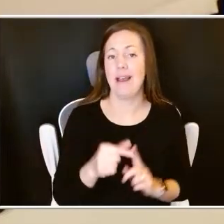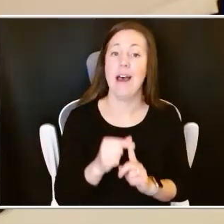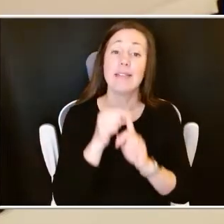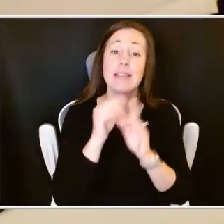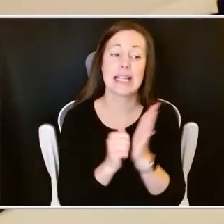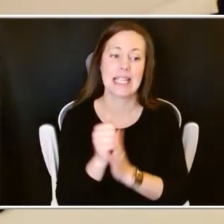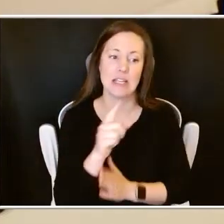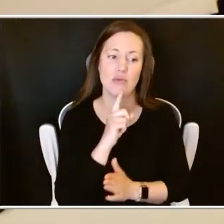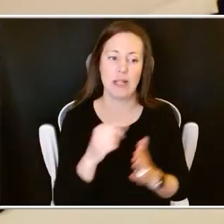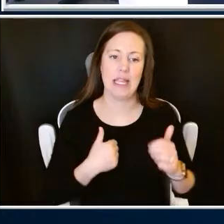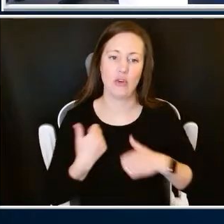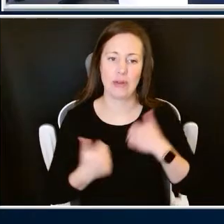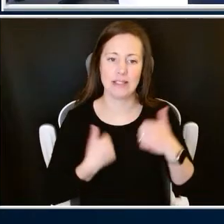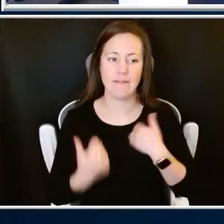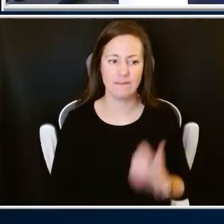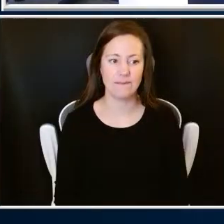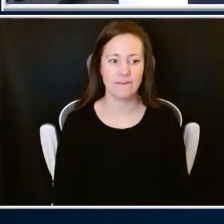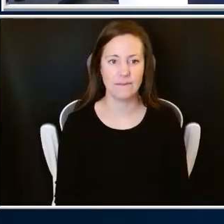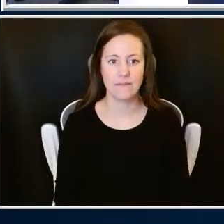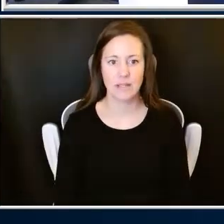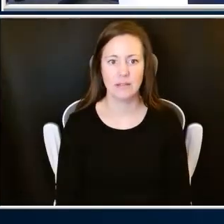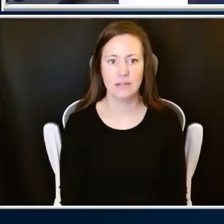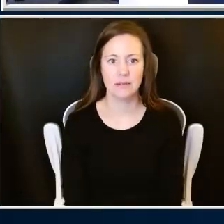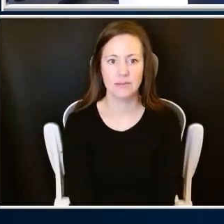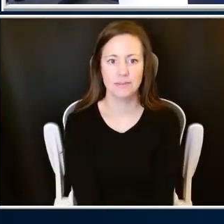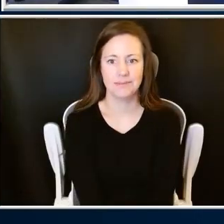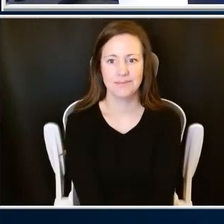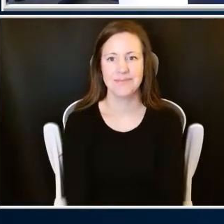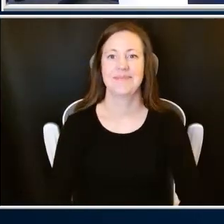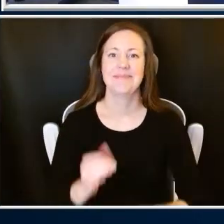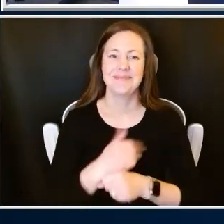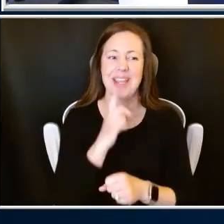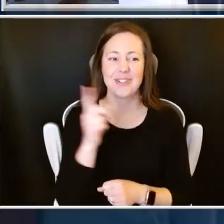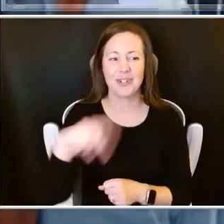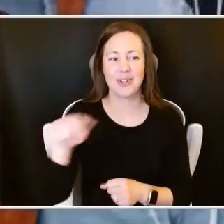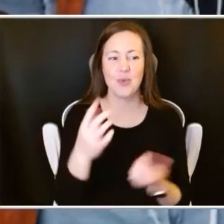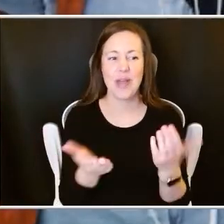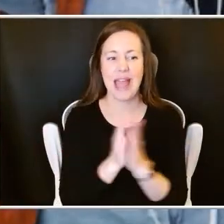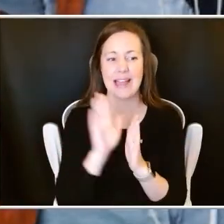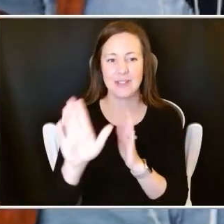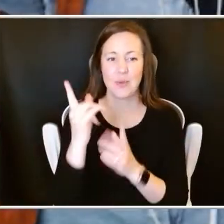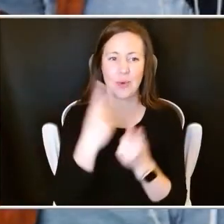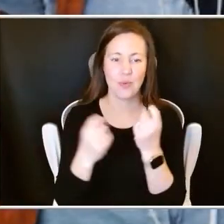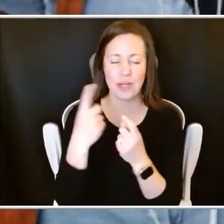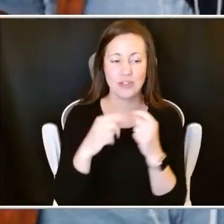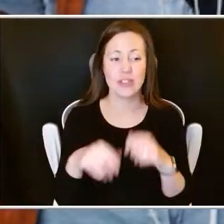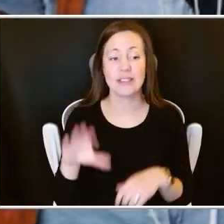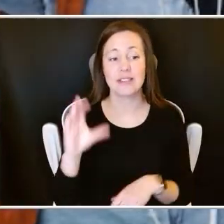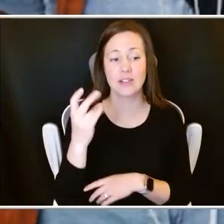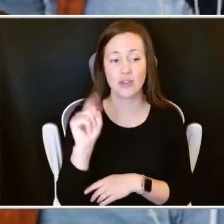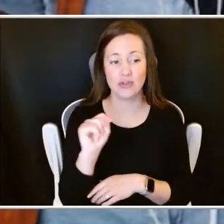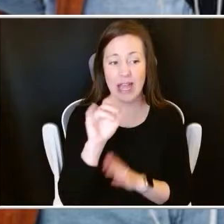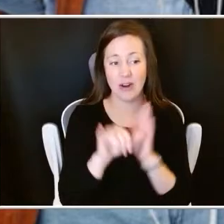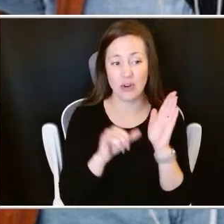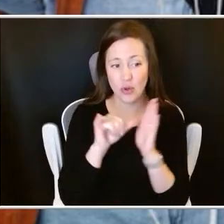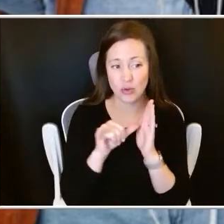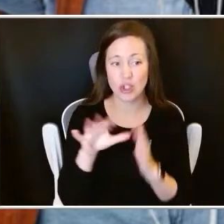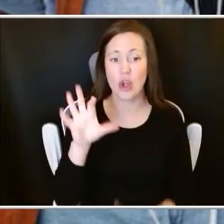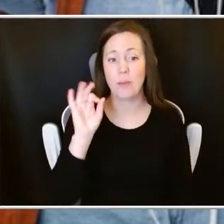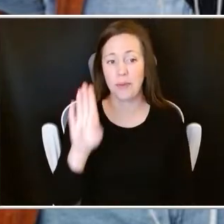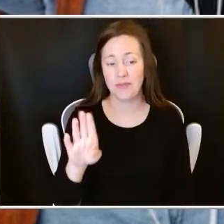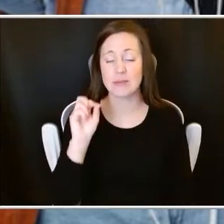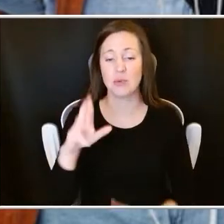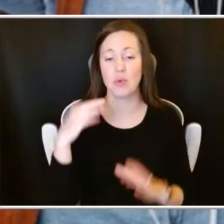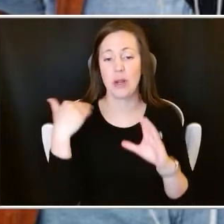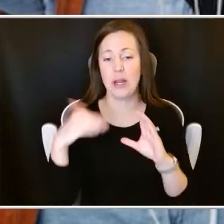cancers are pretty aggressive. Well, be sure to ask your questions. You can use the chat on YouTube or Facebook. You can email the Medical